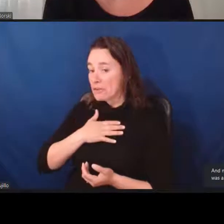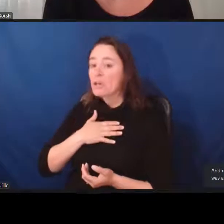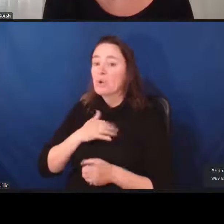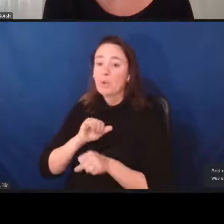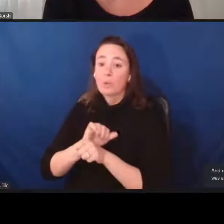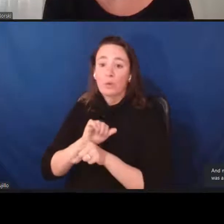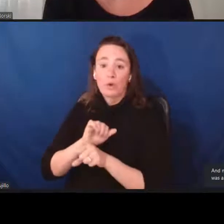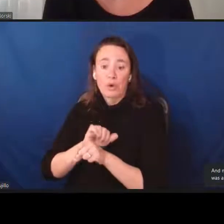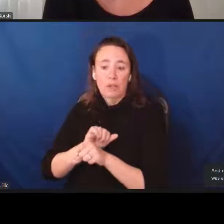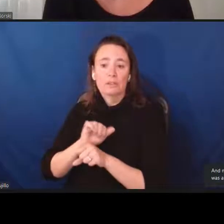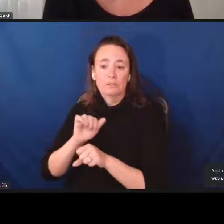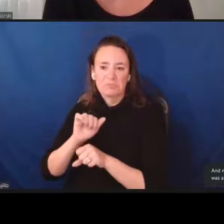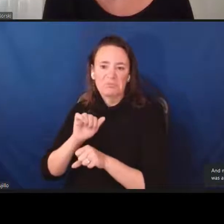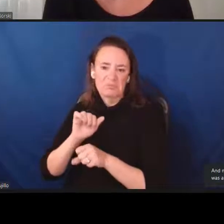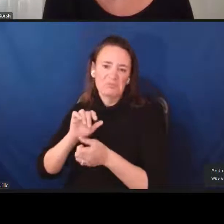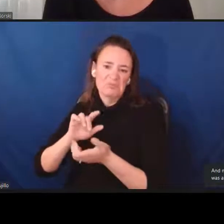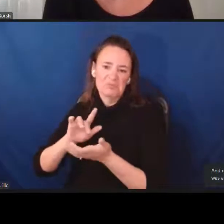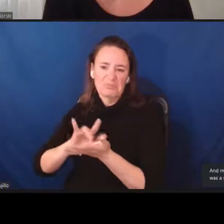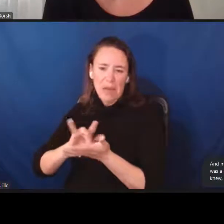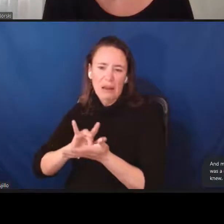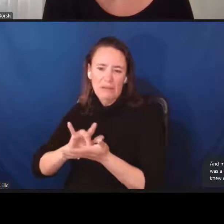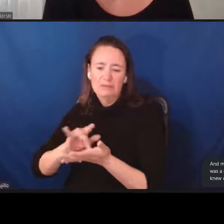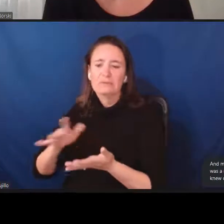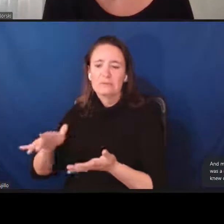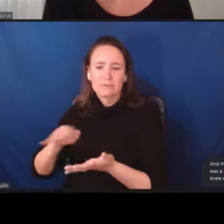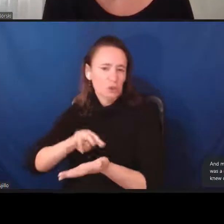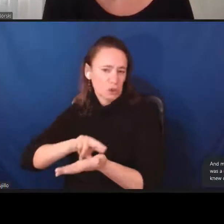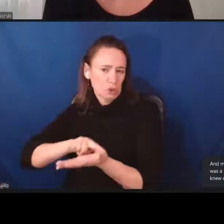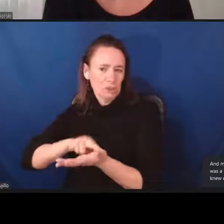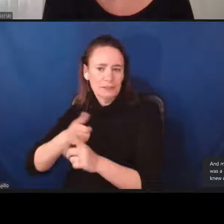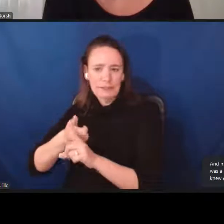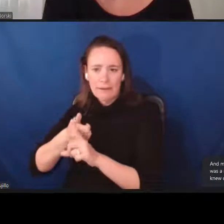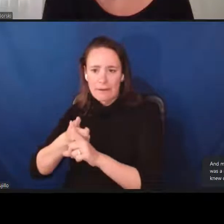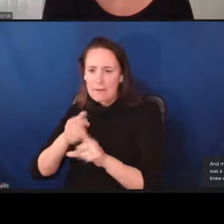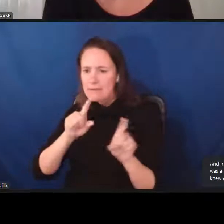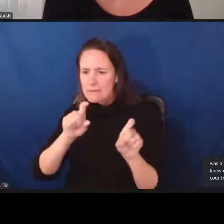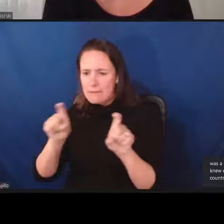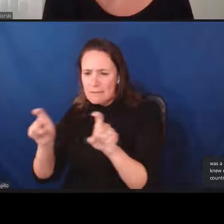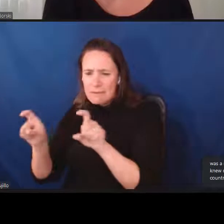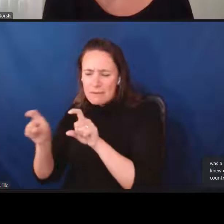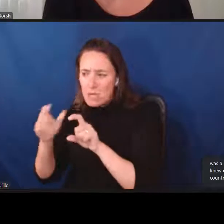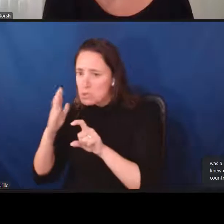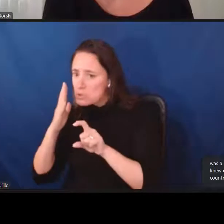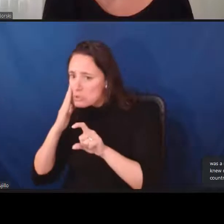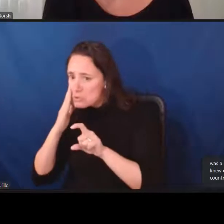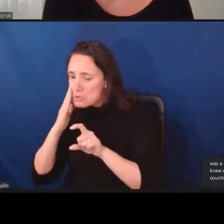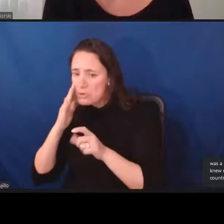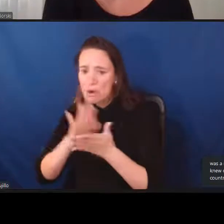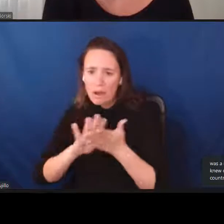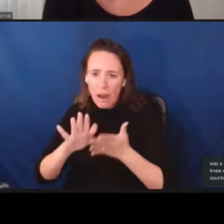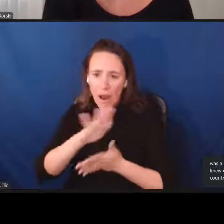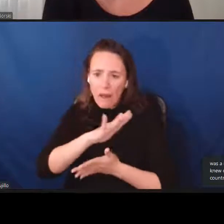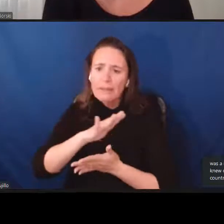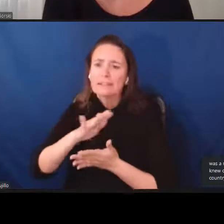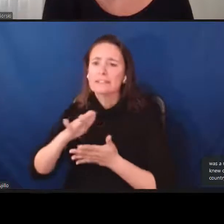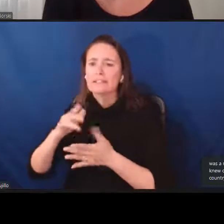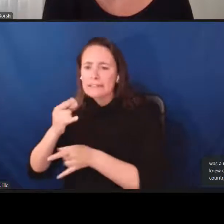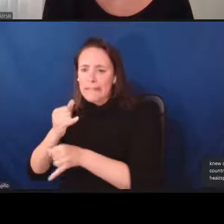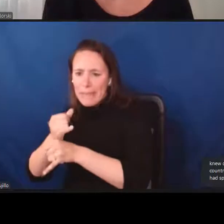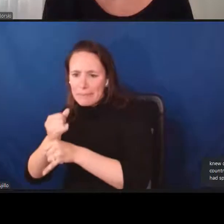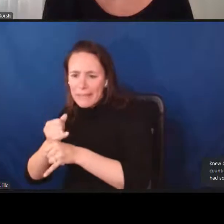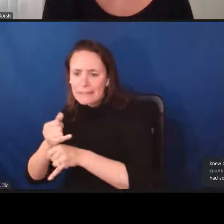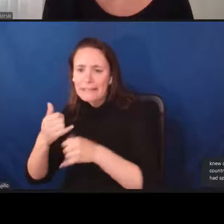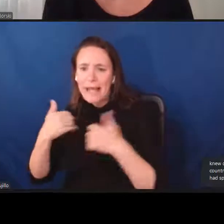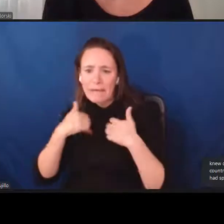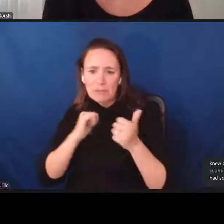and she was asking people if they knew of any campuses or colleges around the country that were wheelchair accessible or that had sports